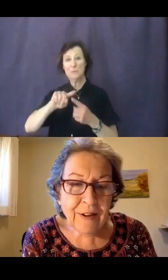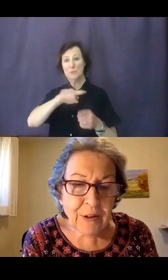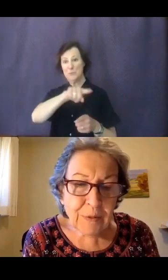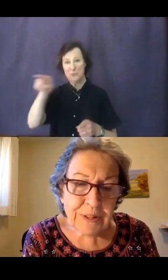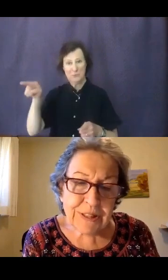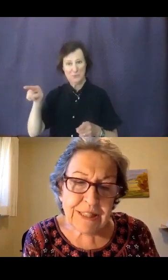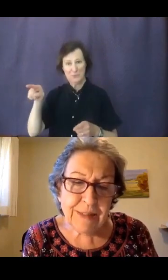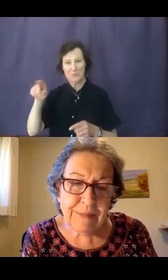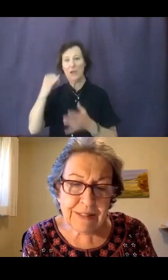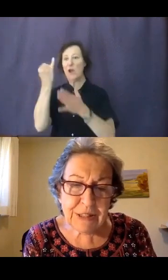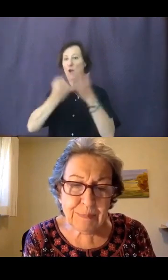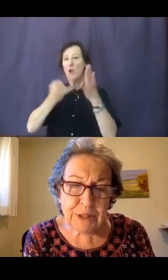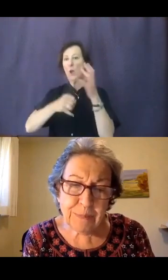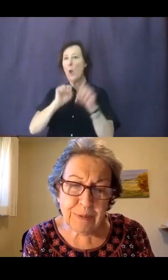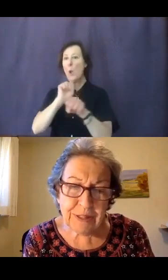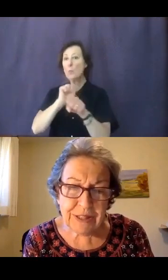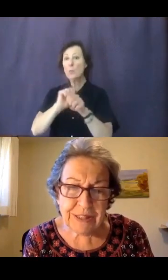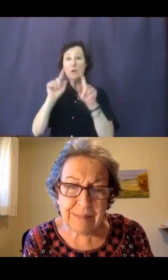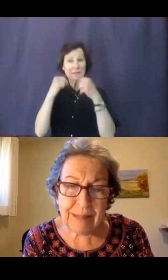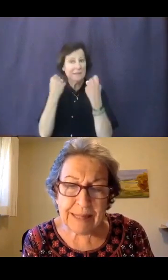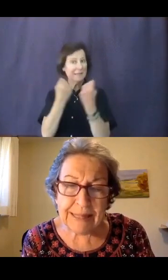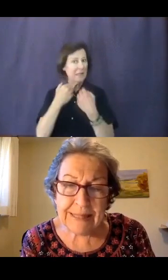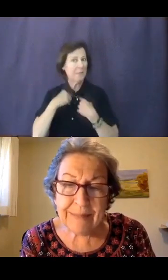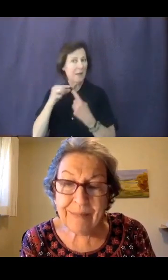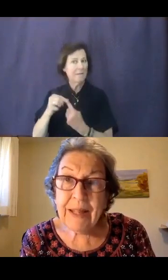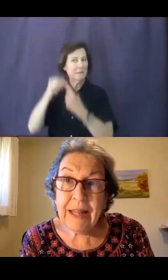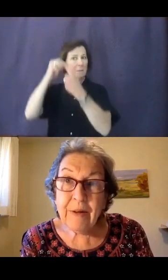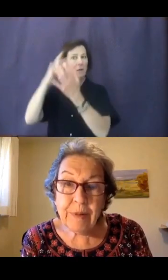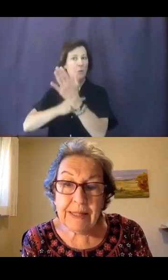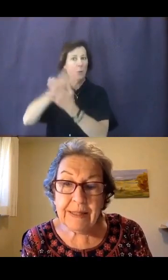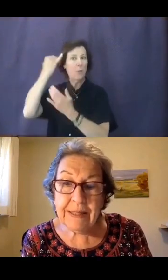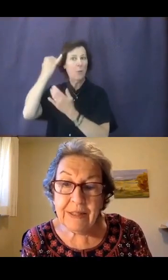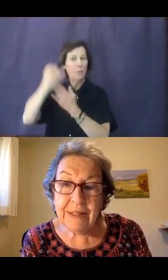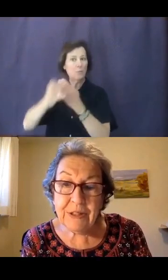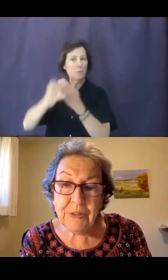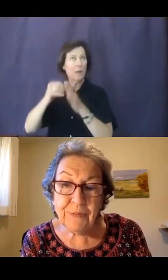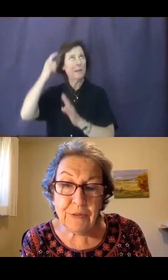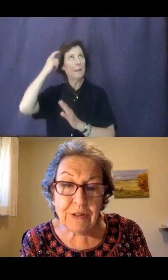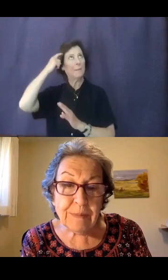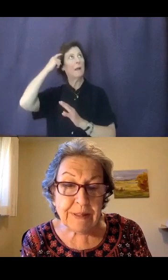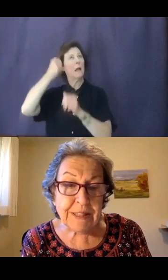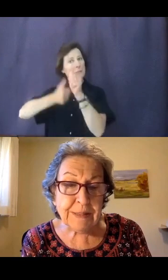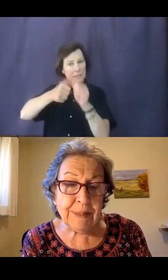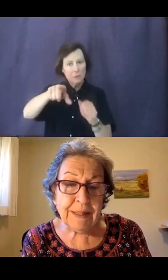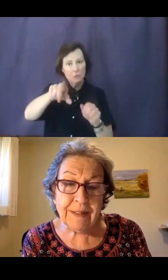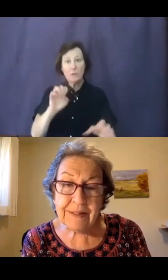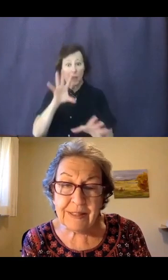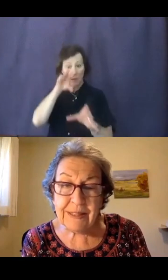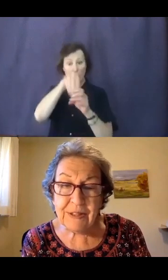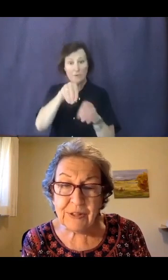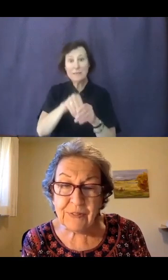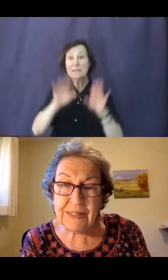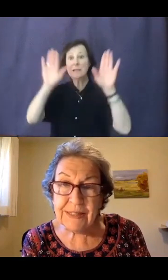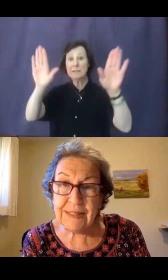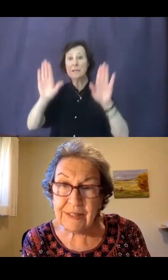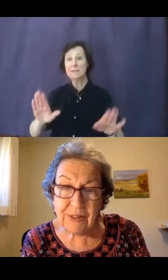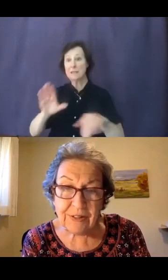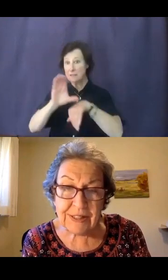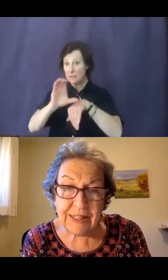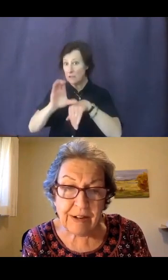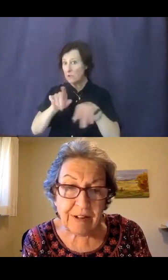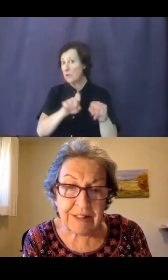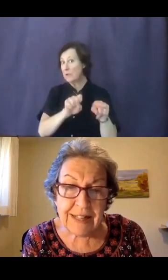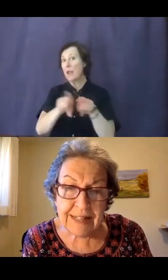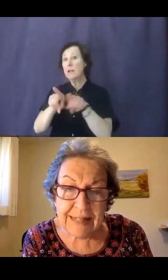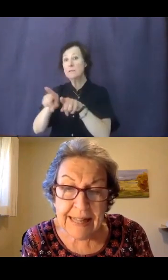The Artworks team has a special project in mind, a way that each of you can participate in our Sunday services as long as